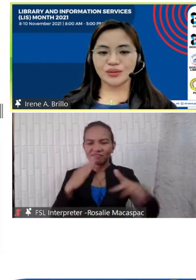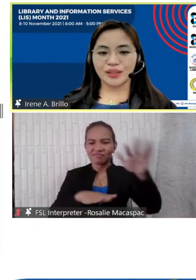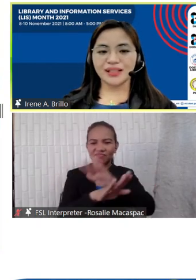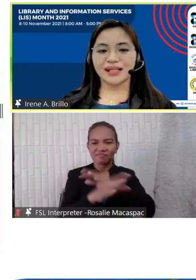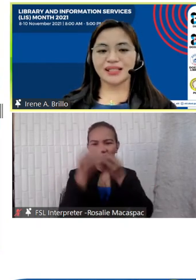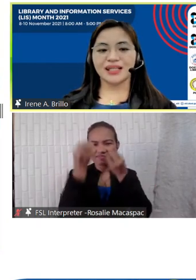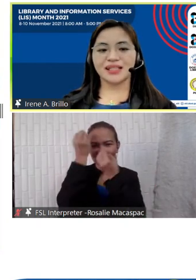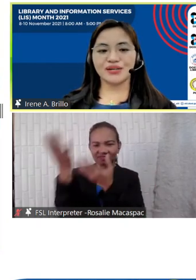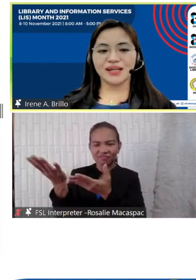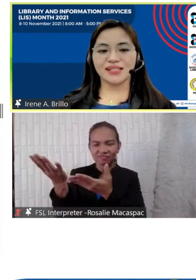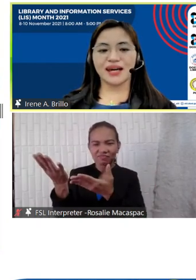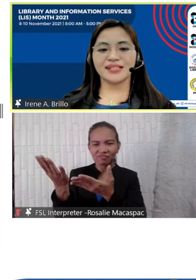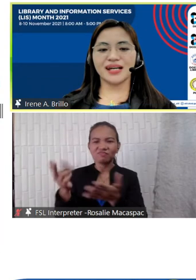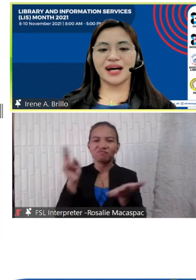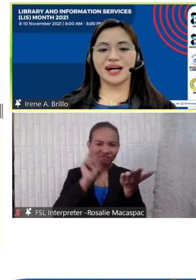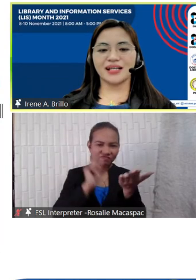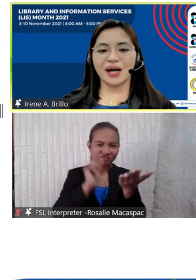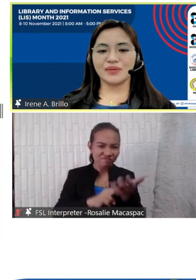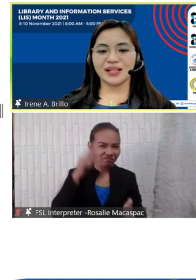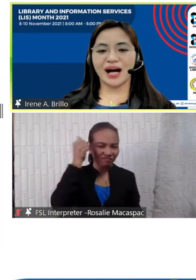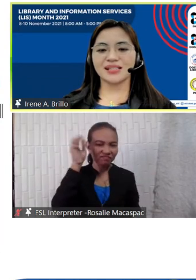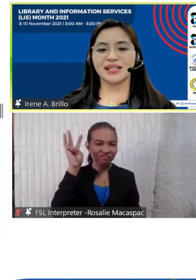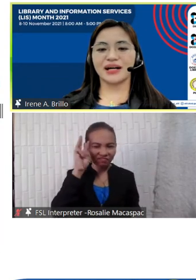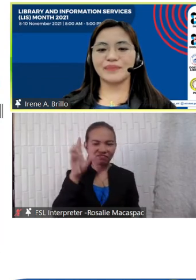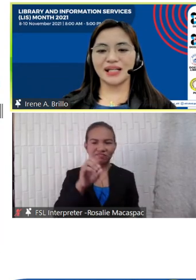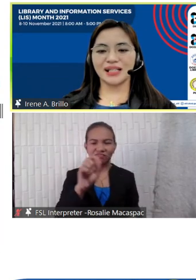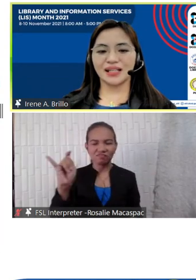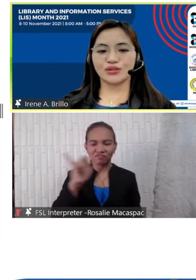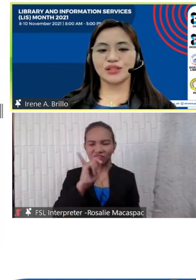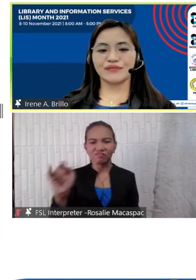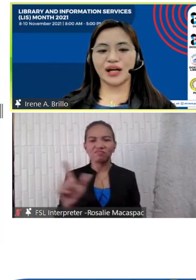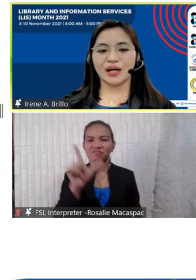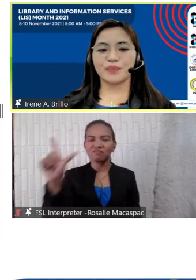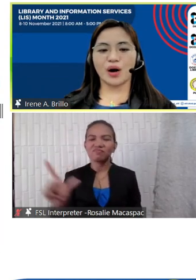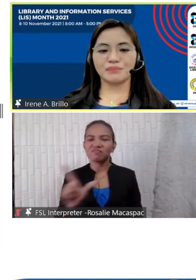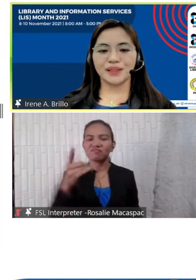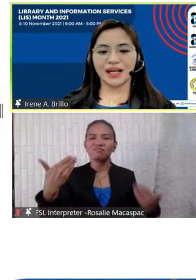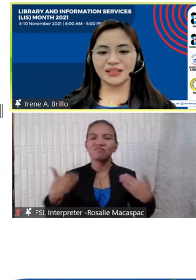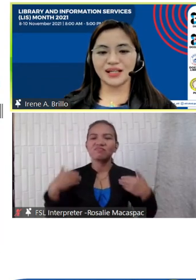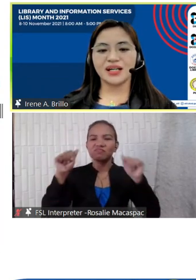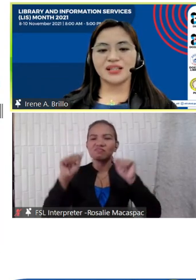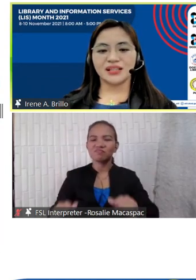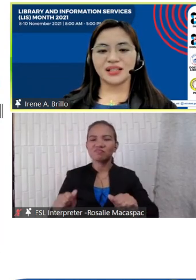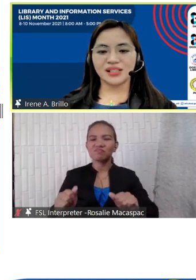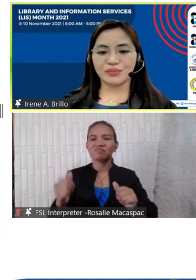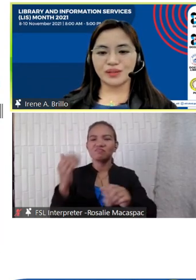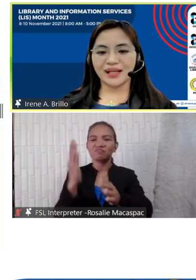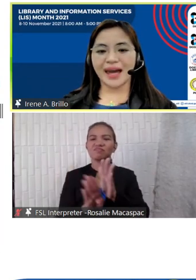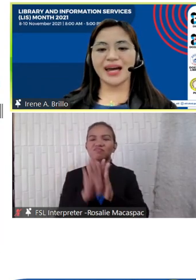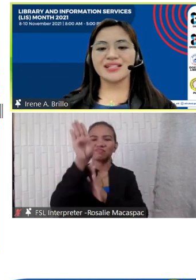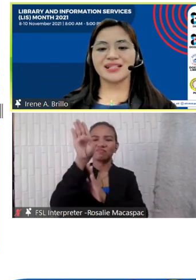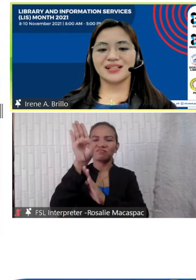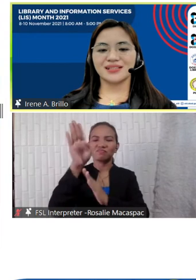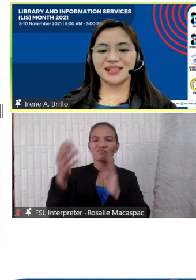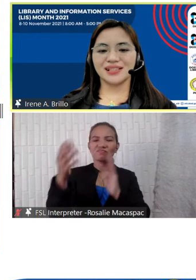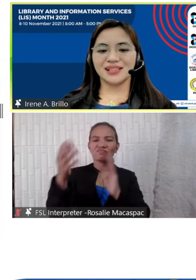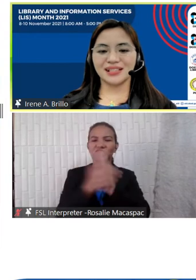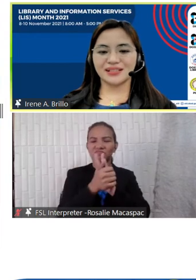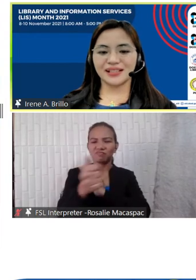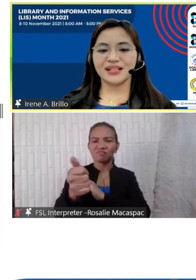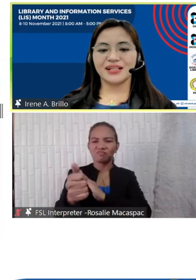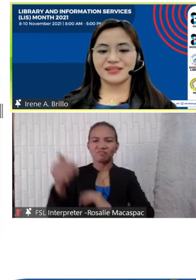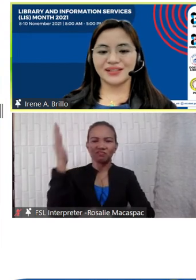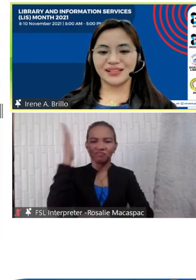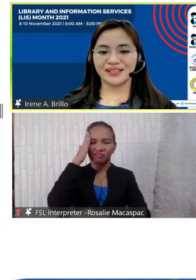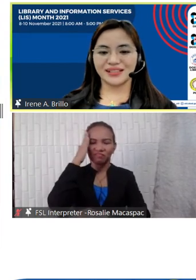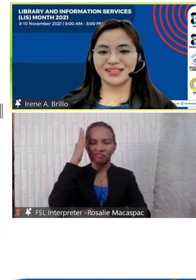is notable that the DOST-STII library has the ability to develop competent, knowledgeable, and